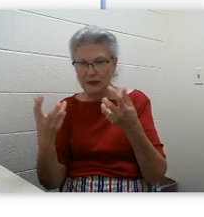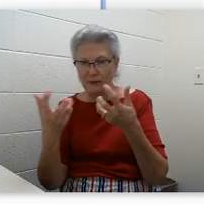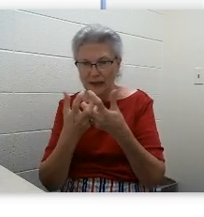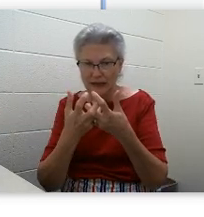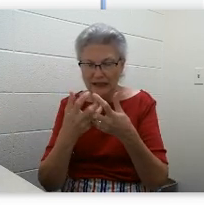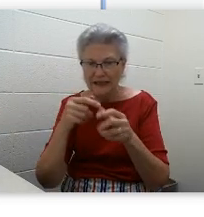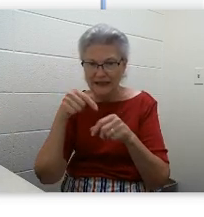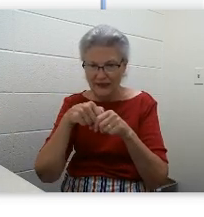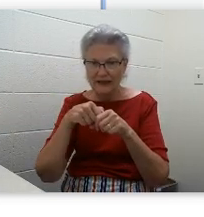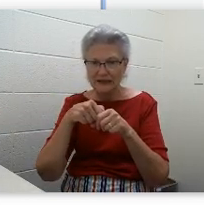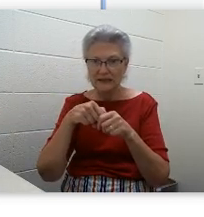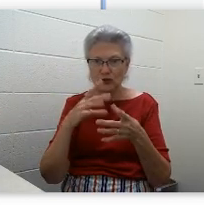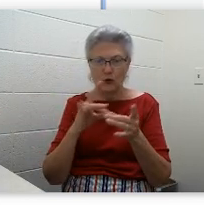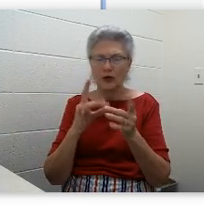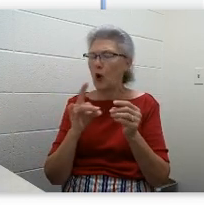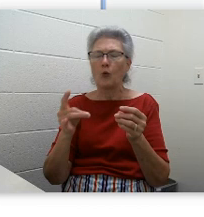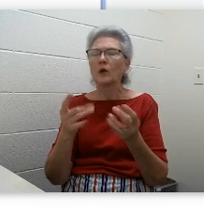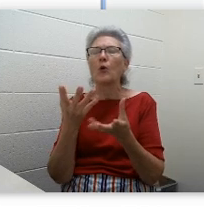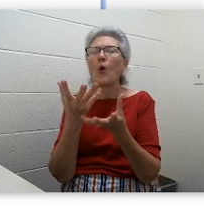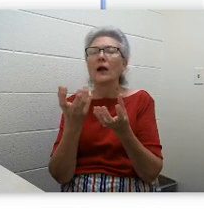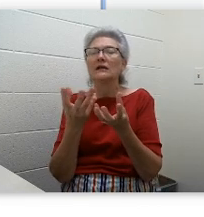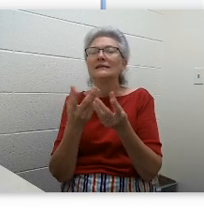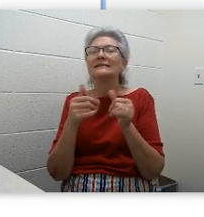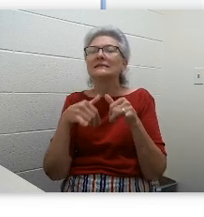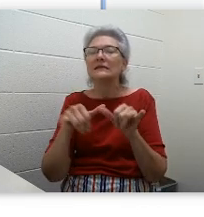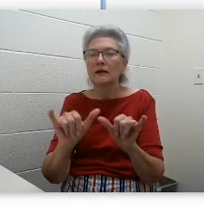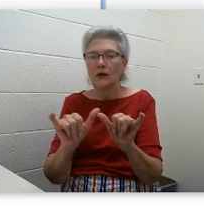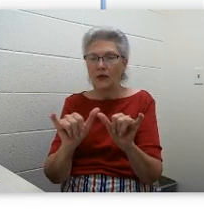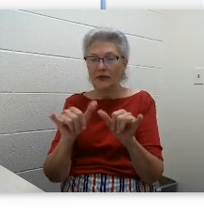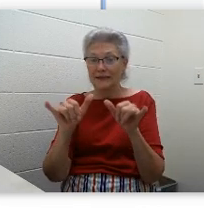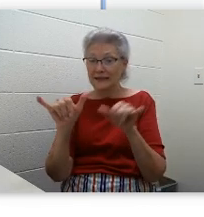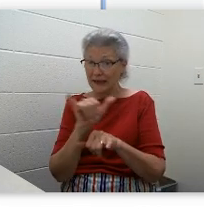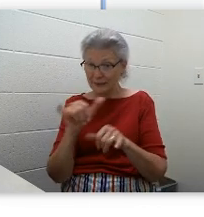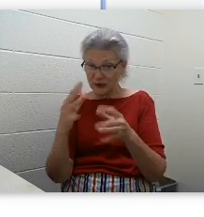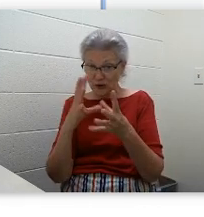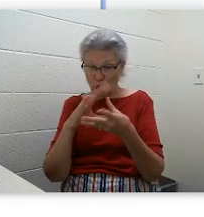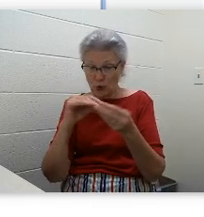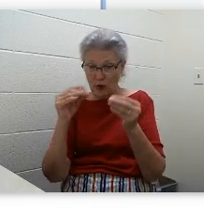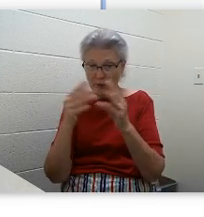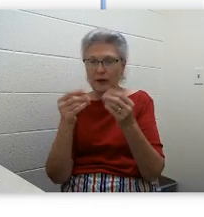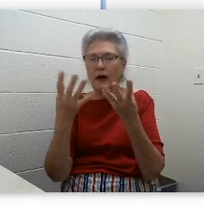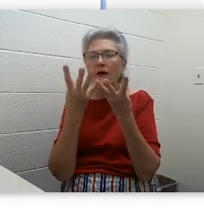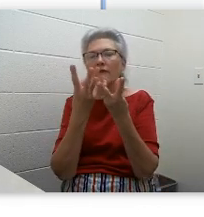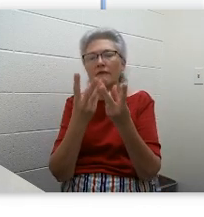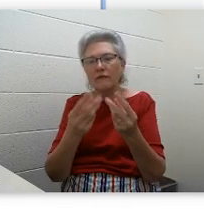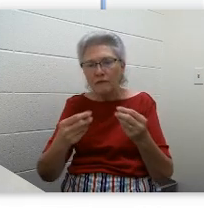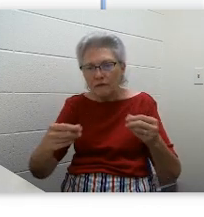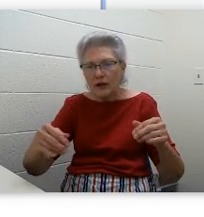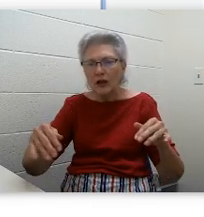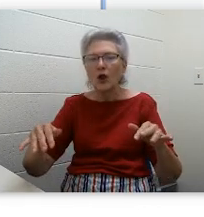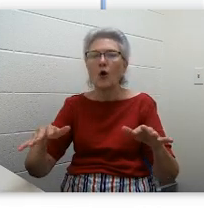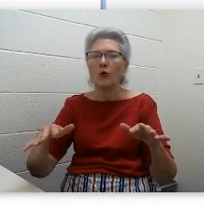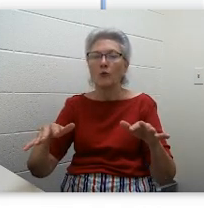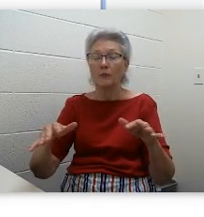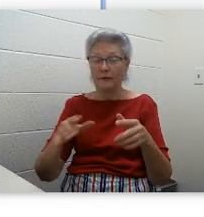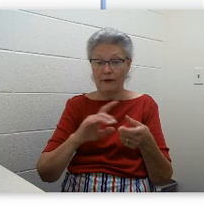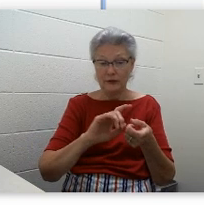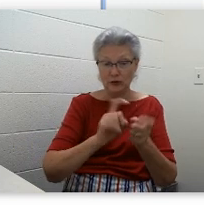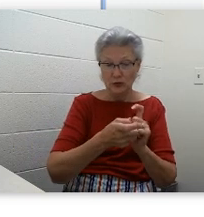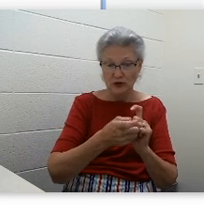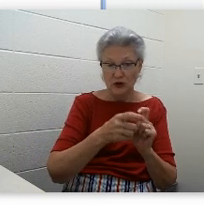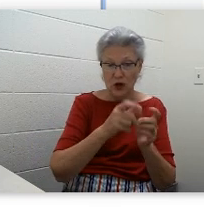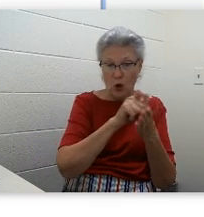we want to make sure that it still flows, that if I were to switch the author's ending with my ending, that it would still